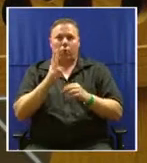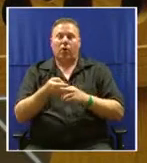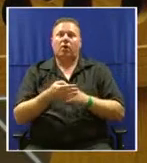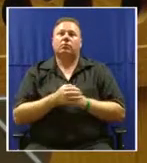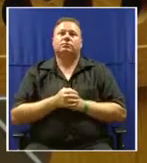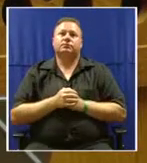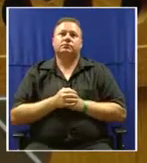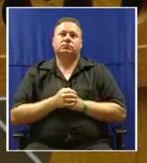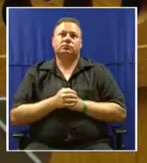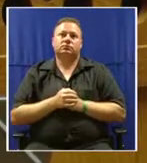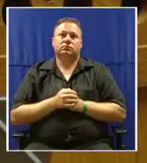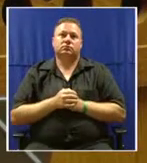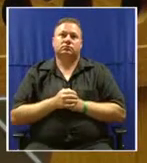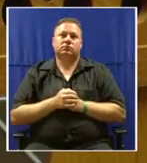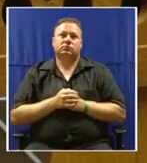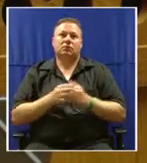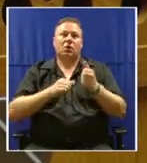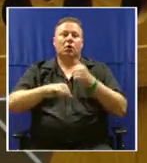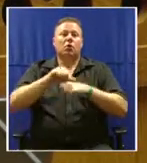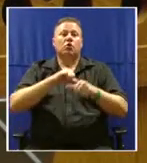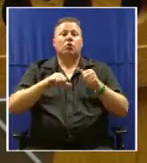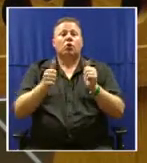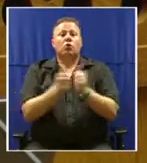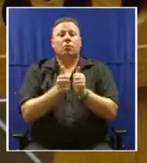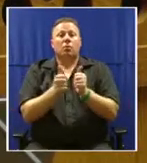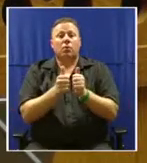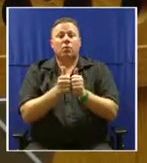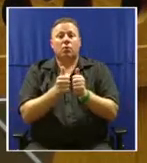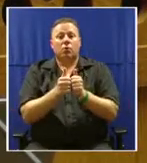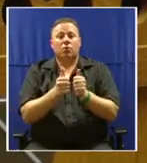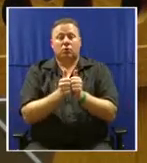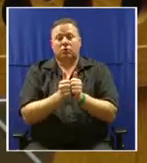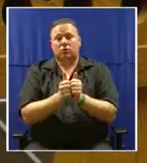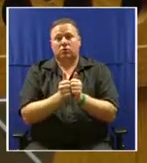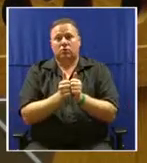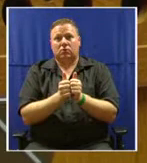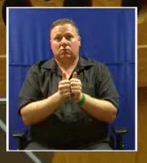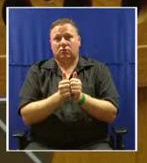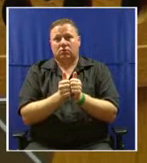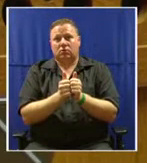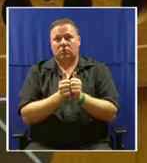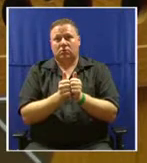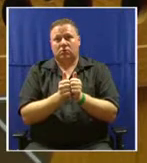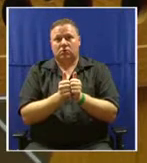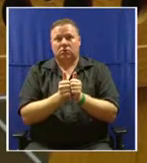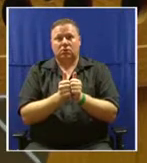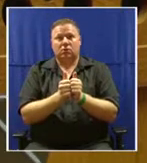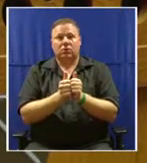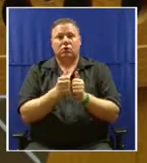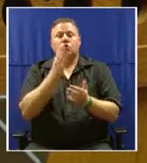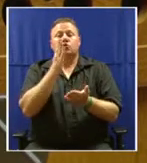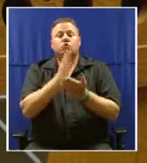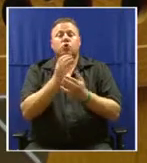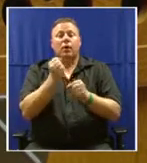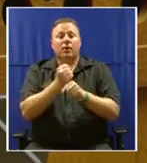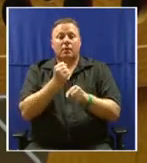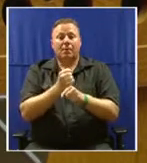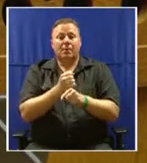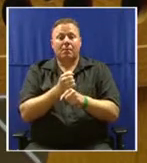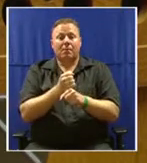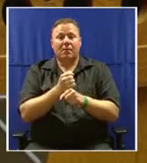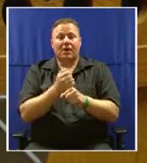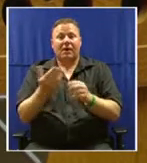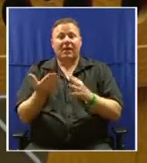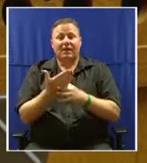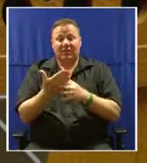Now, we will work with our social partners to ensure that these and other interventions provide the